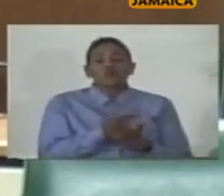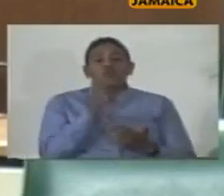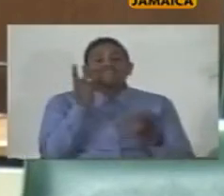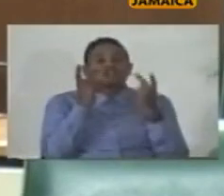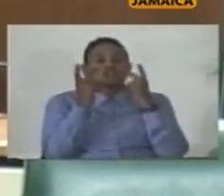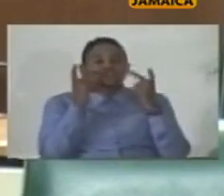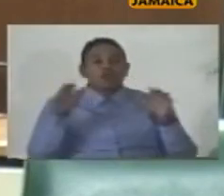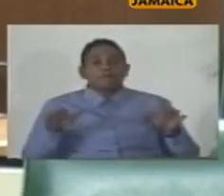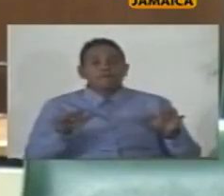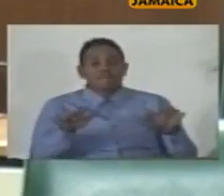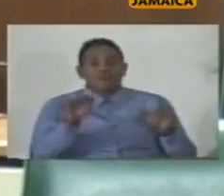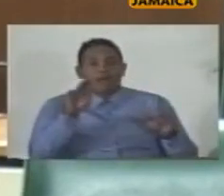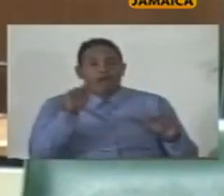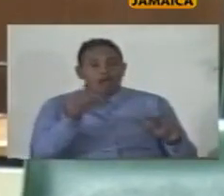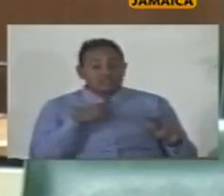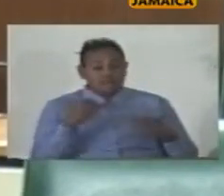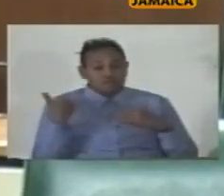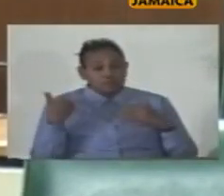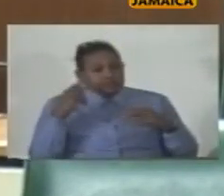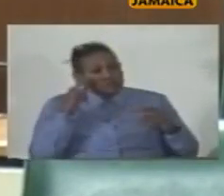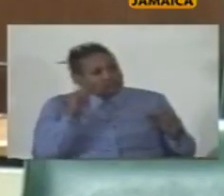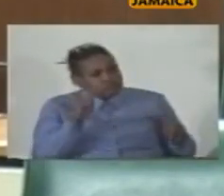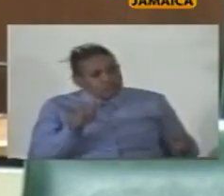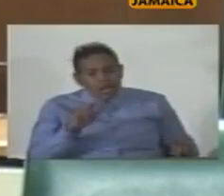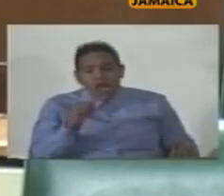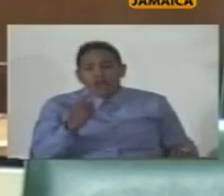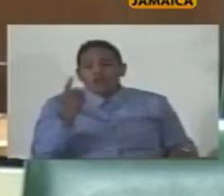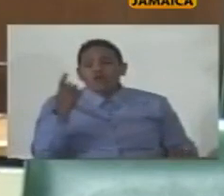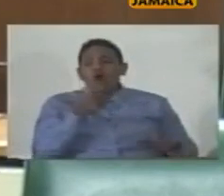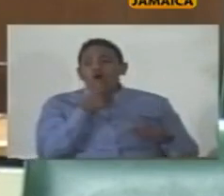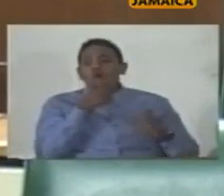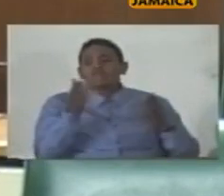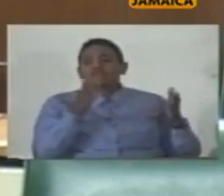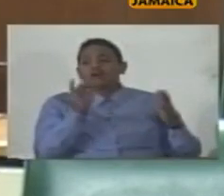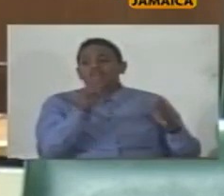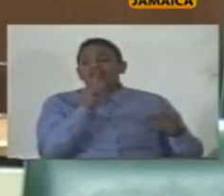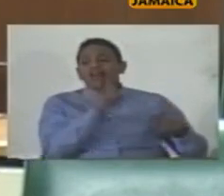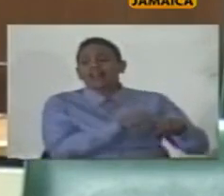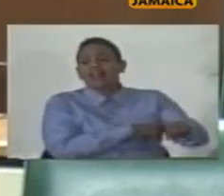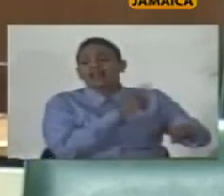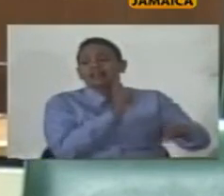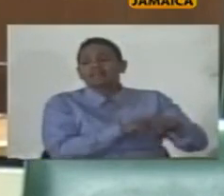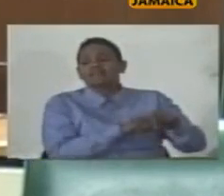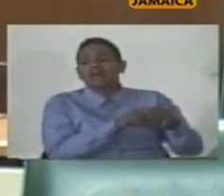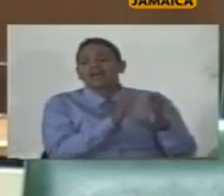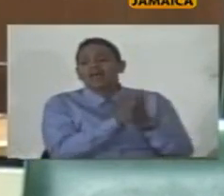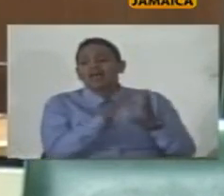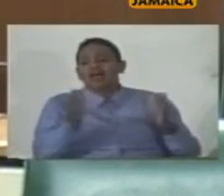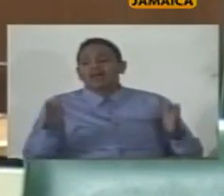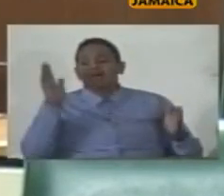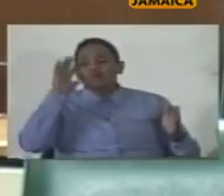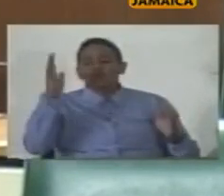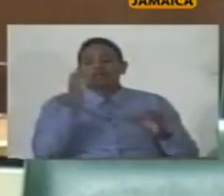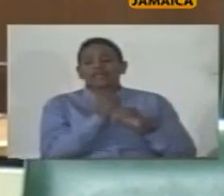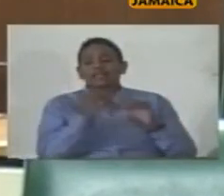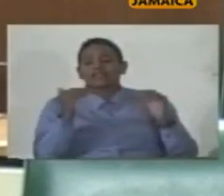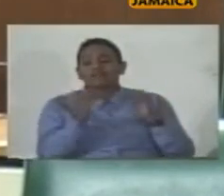Performing Arts, anyone who has served for that length of time will get a fair hearing.